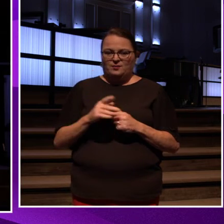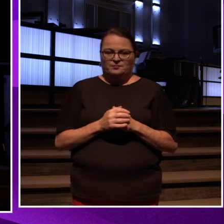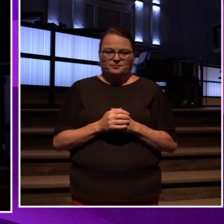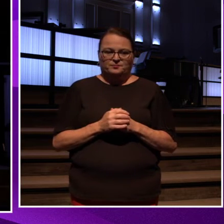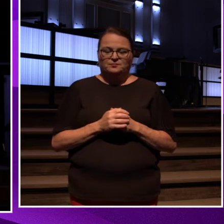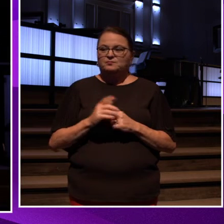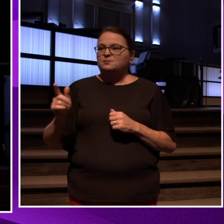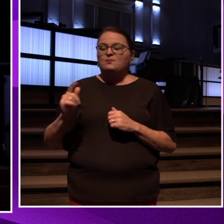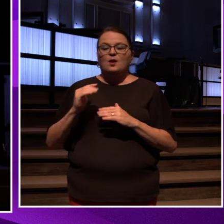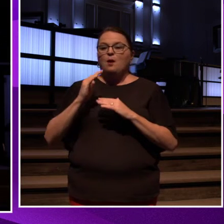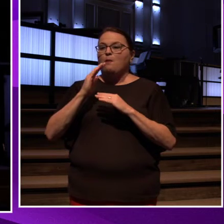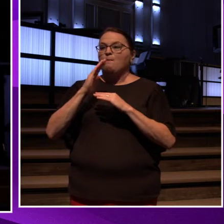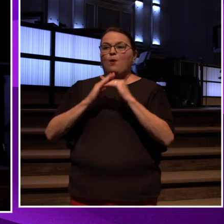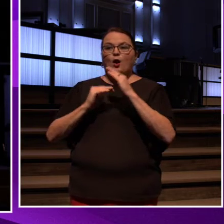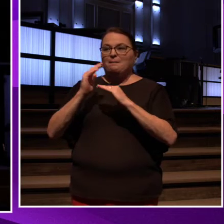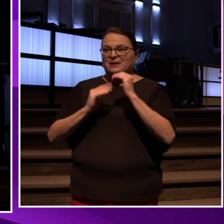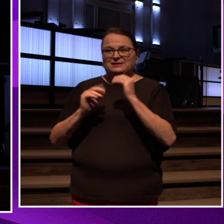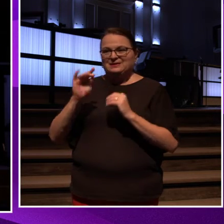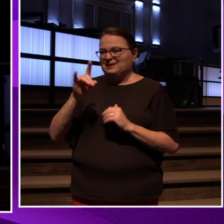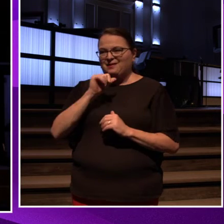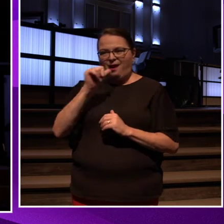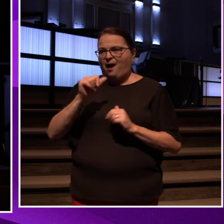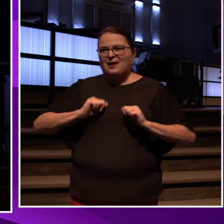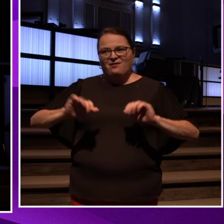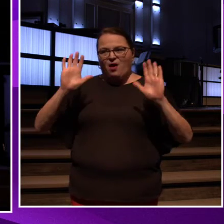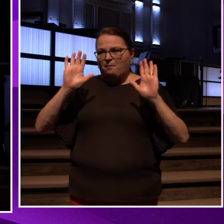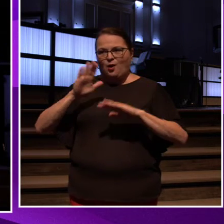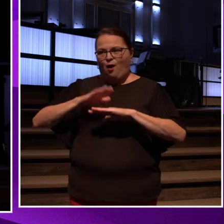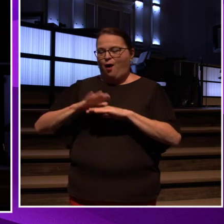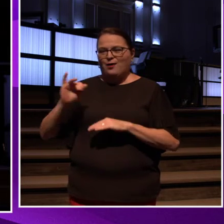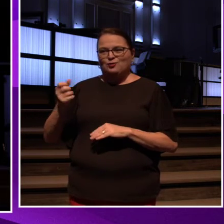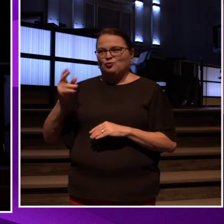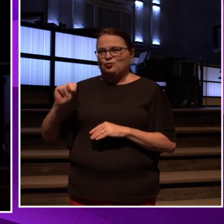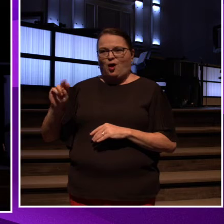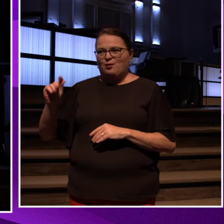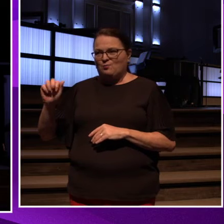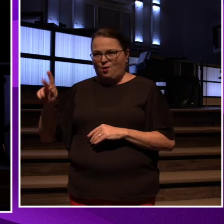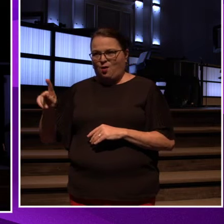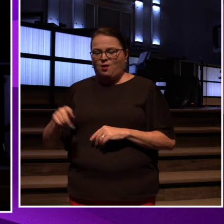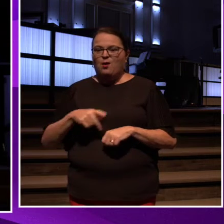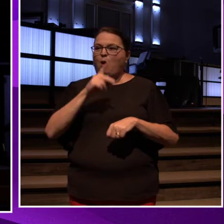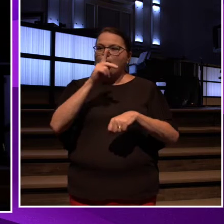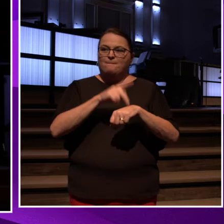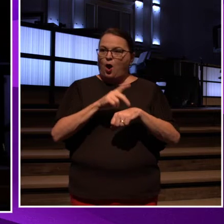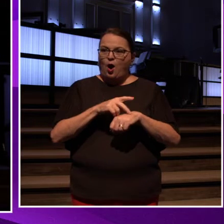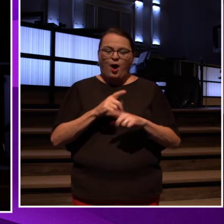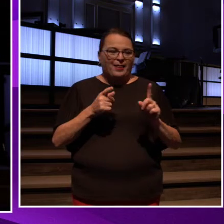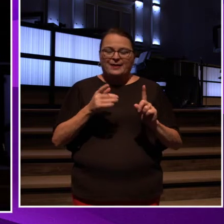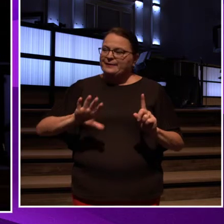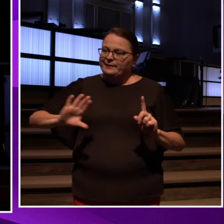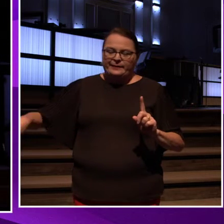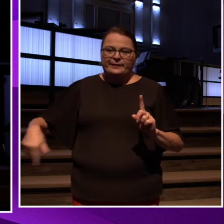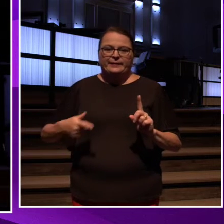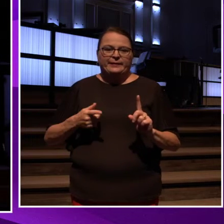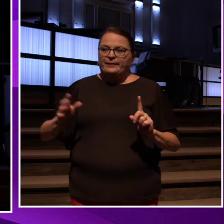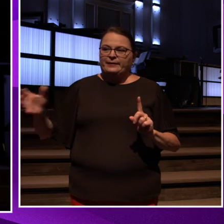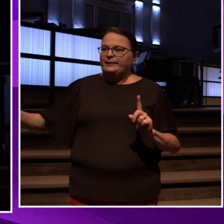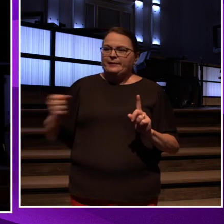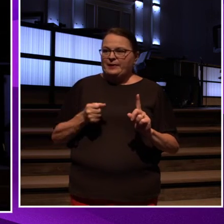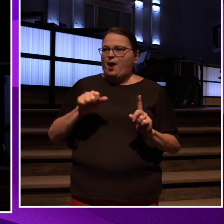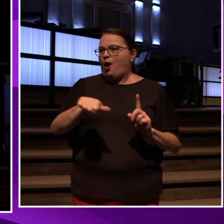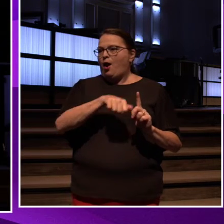Barnabas didn't give up on John Mark. And then Paul, he's looking for him another John Mark, and I like